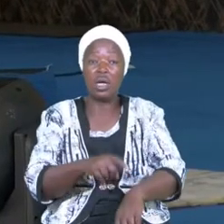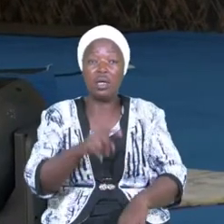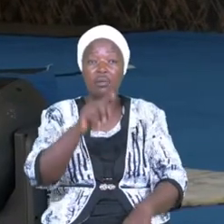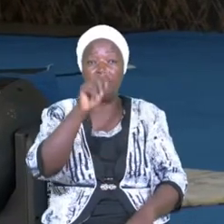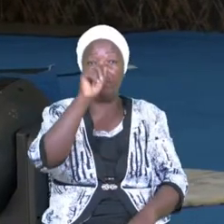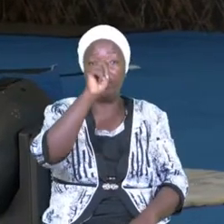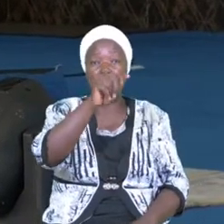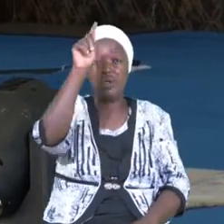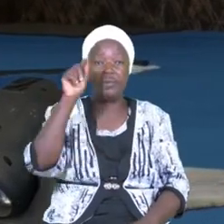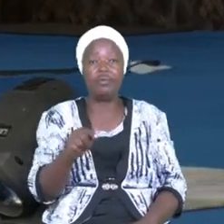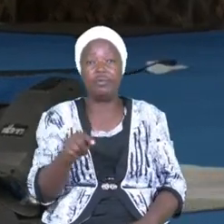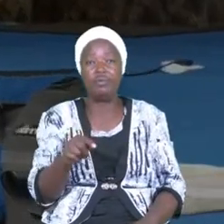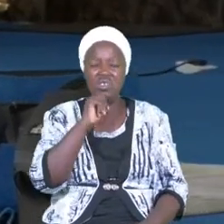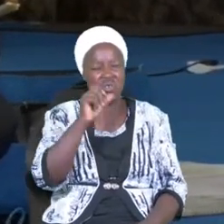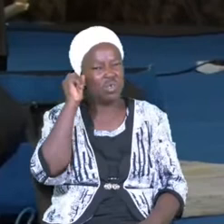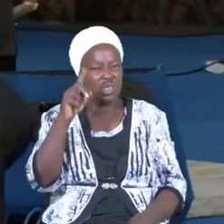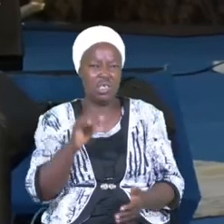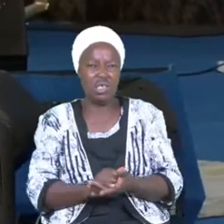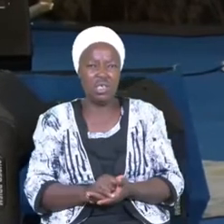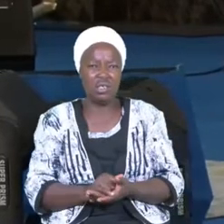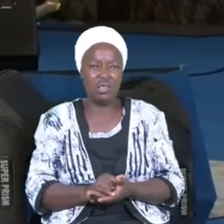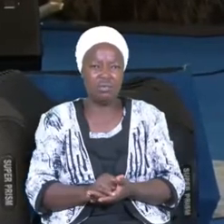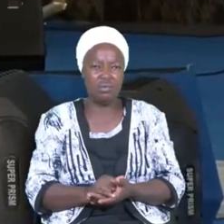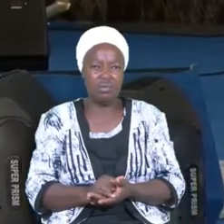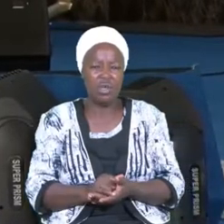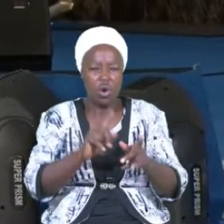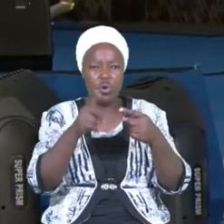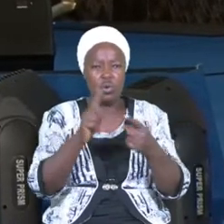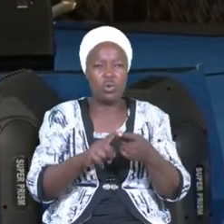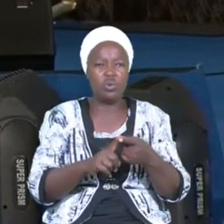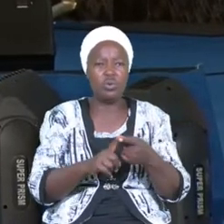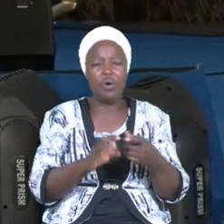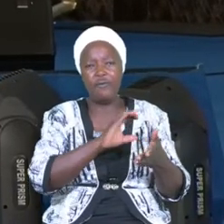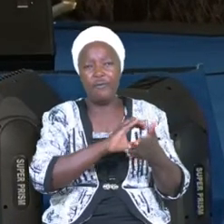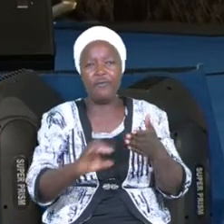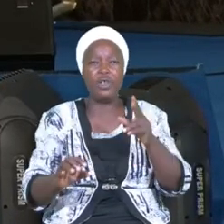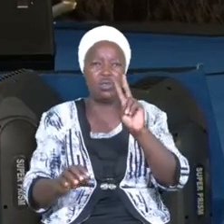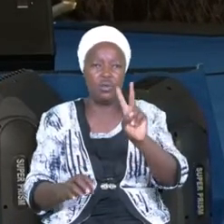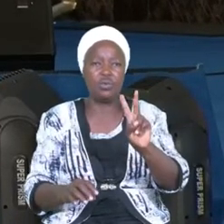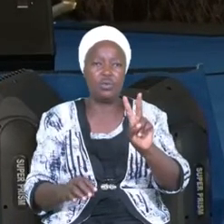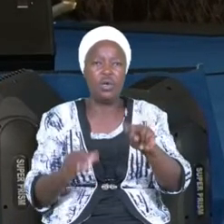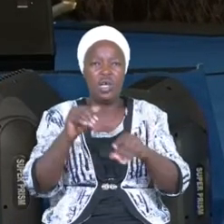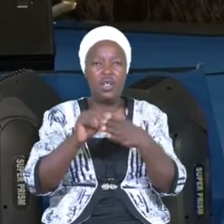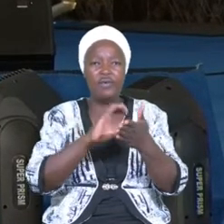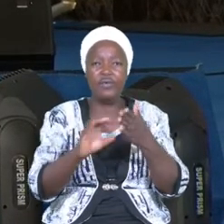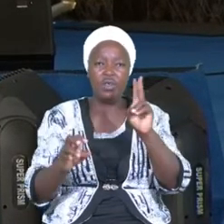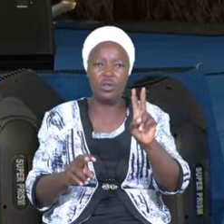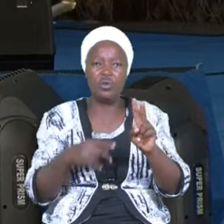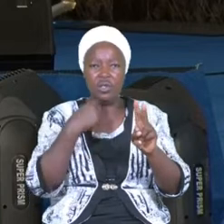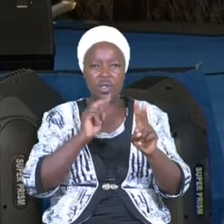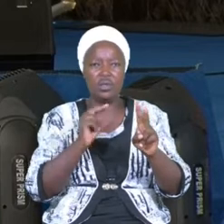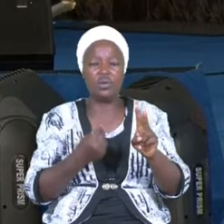You want to understand that? Let's go to verse 2. Verse 2. In verse 2, it tells